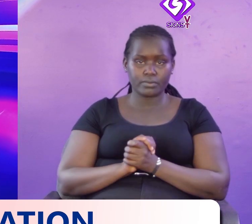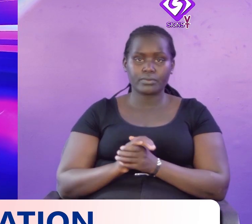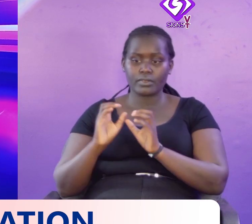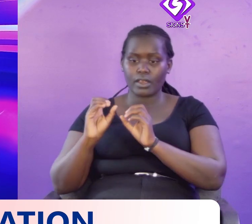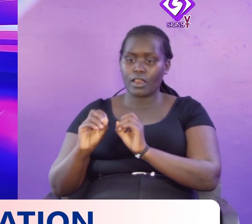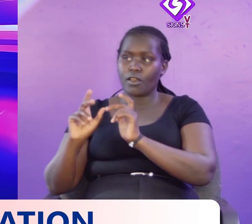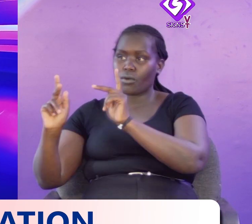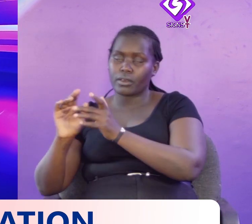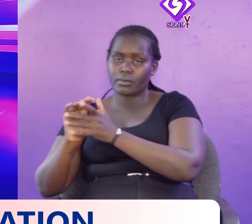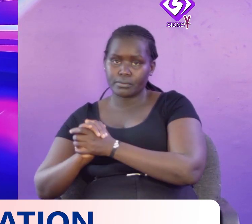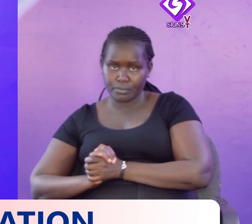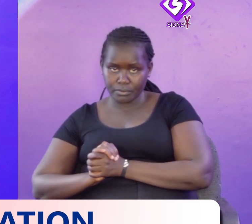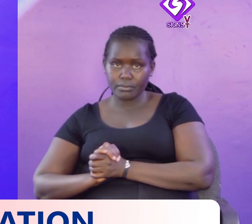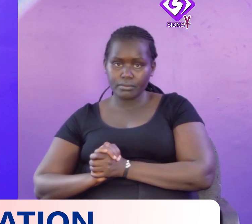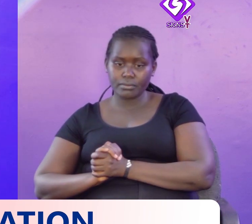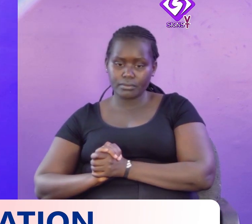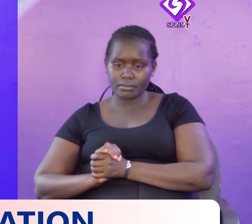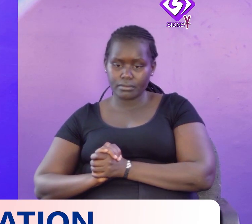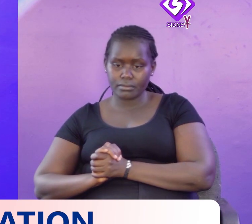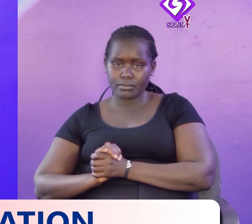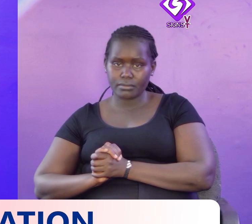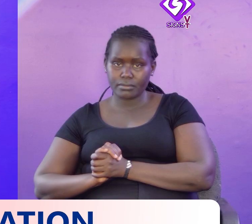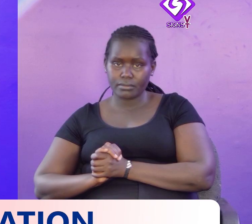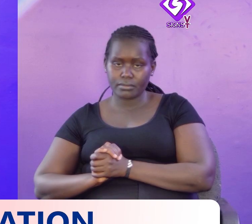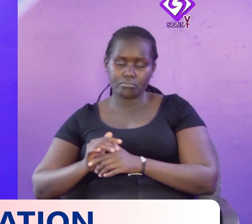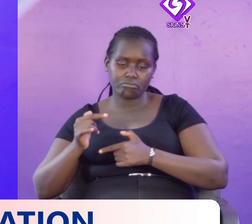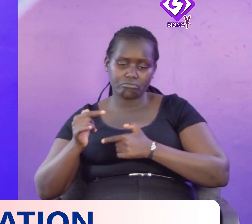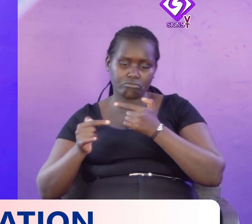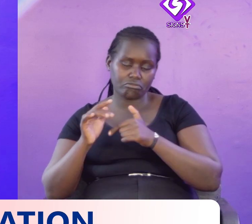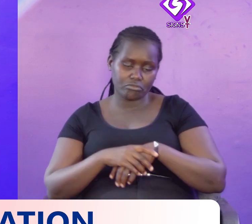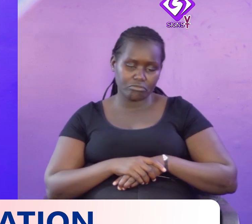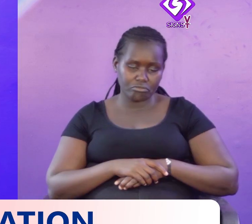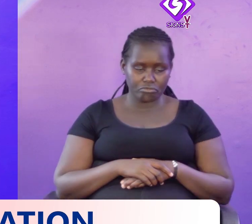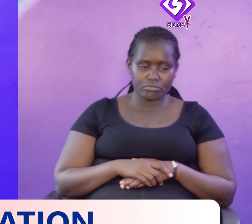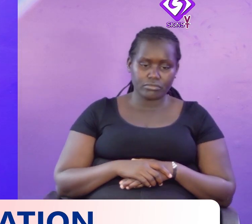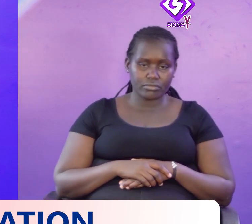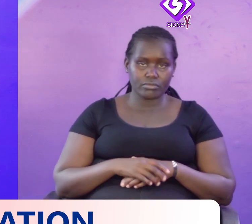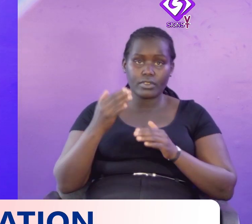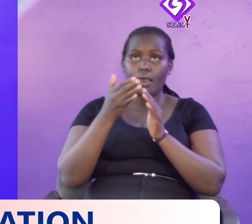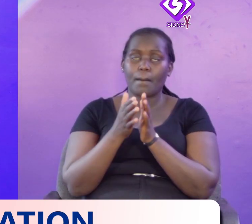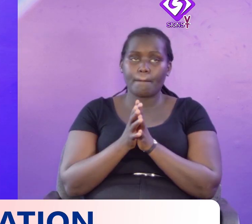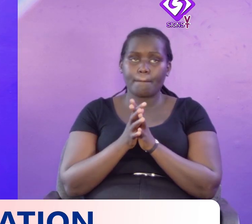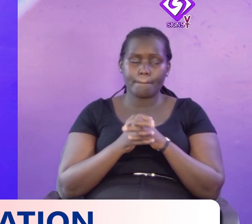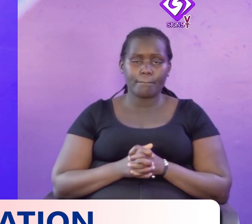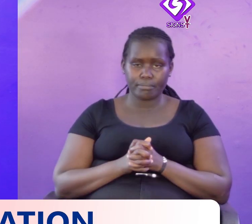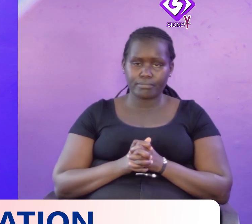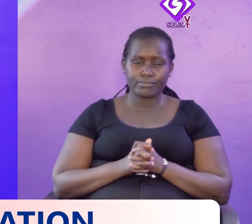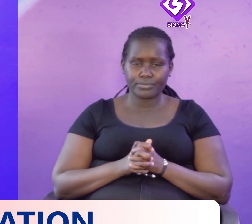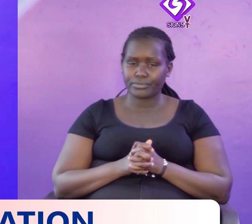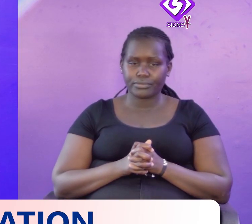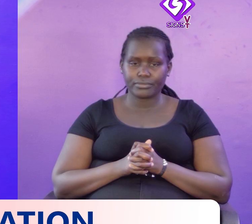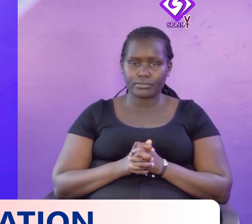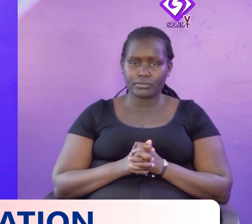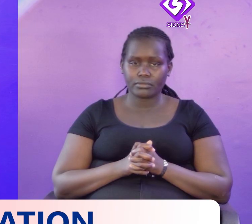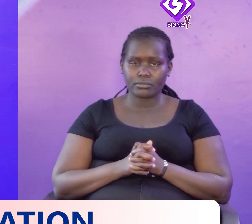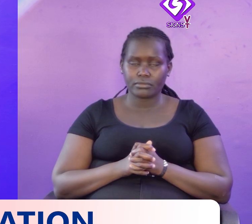also watching, so with the permission, maybe just go ahead. Say the permit verse. me. And okay, but God is God overall. God is God overall. You don't